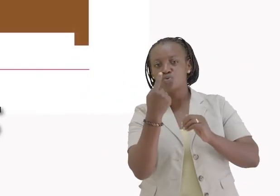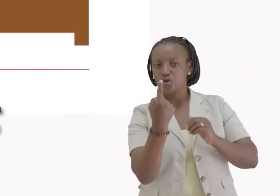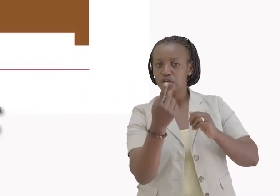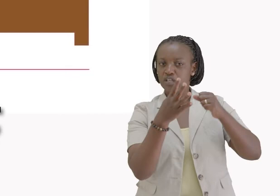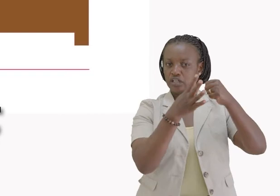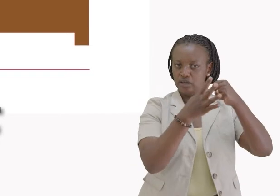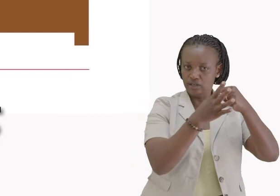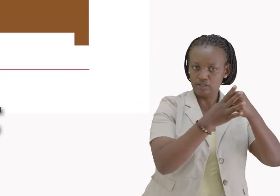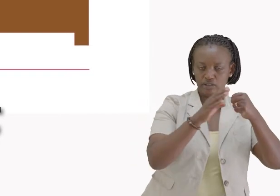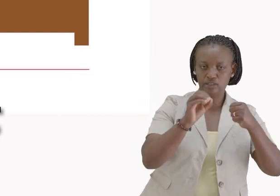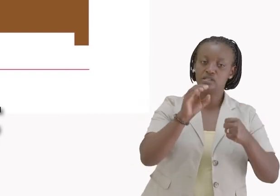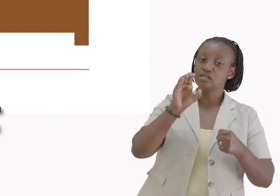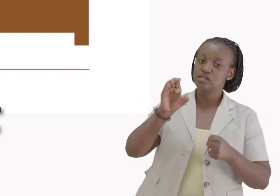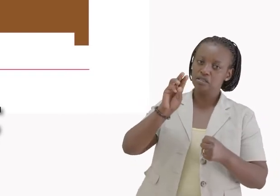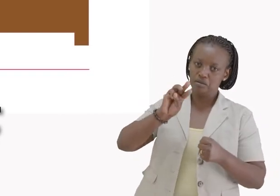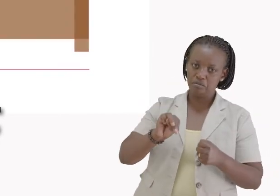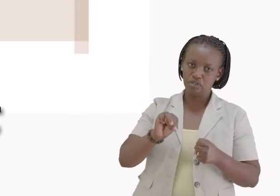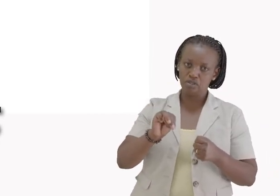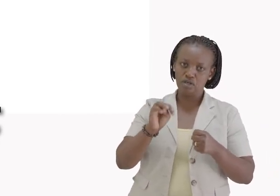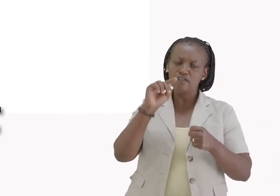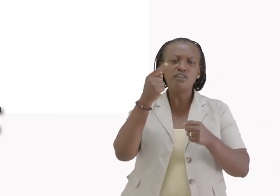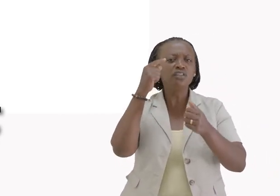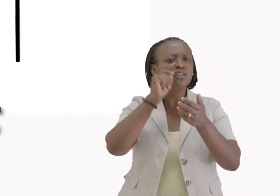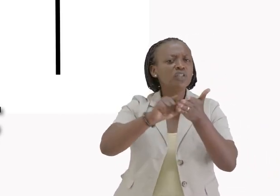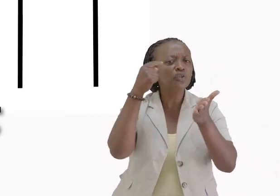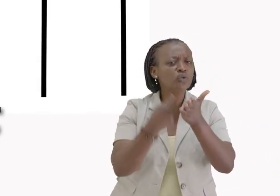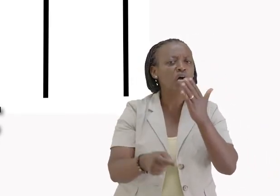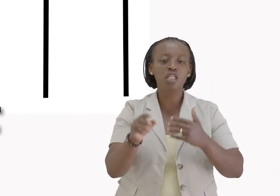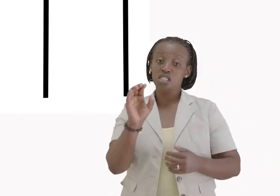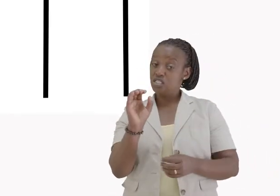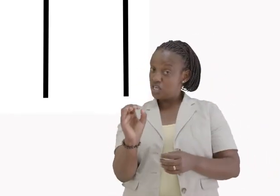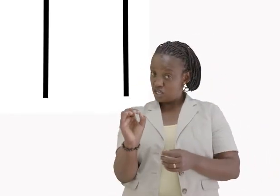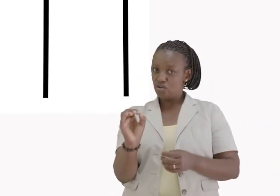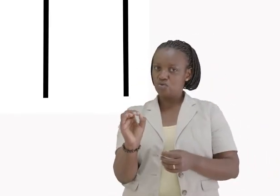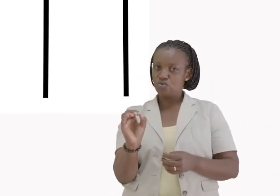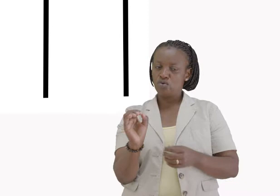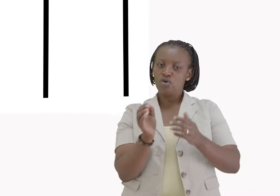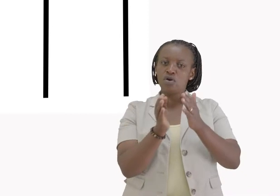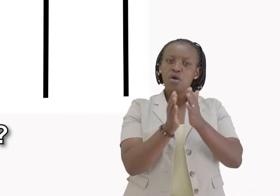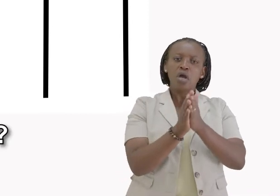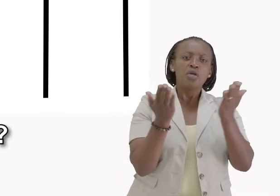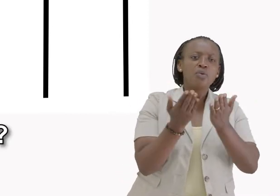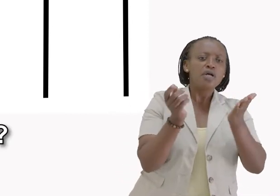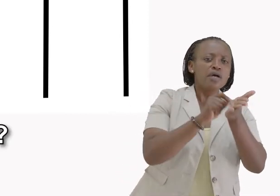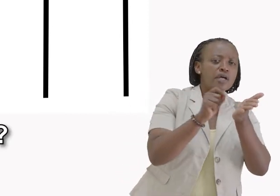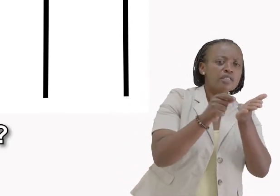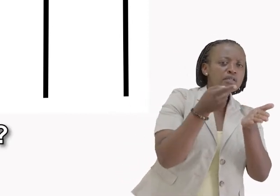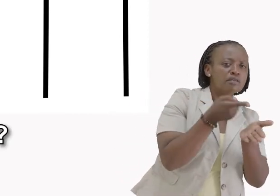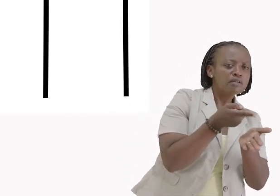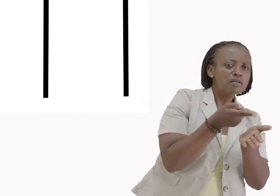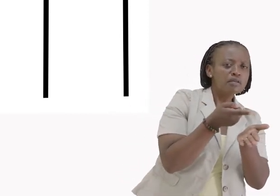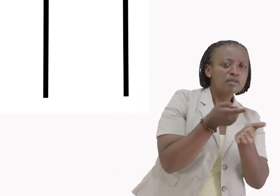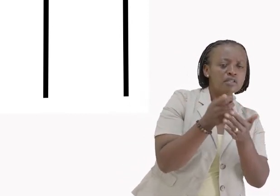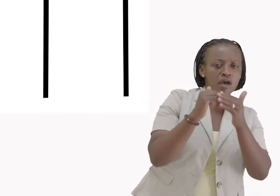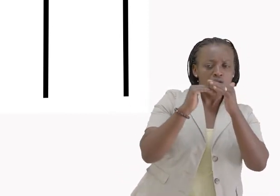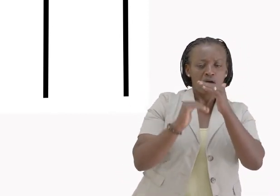is 190 centimeters. What do we write first? Zero! And where do we write